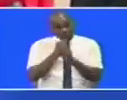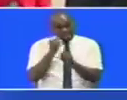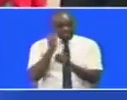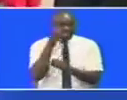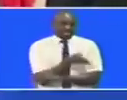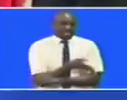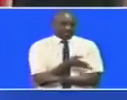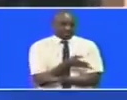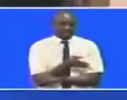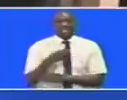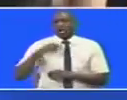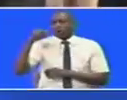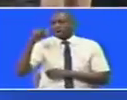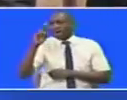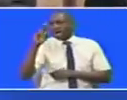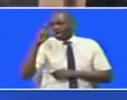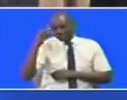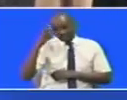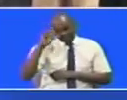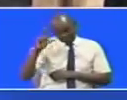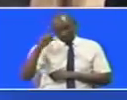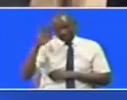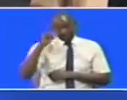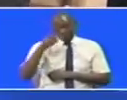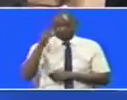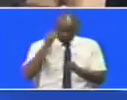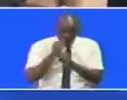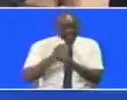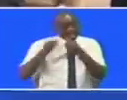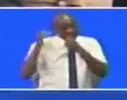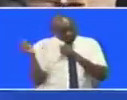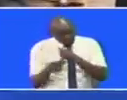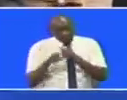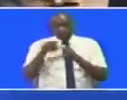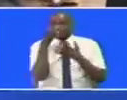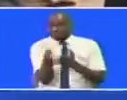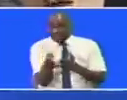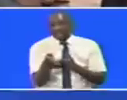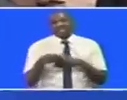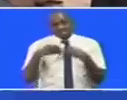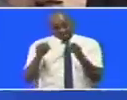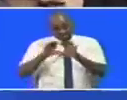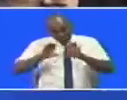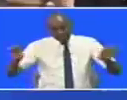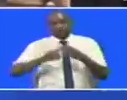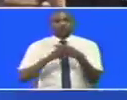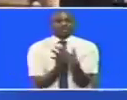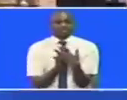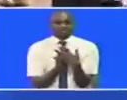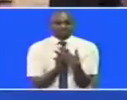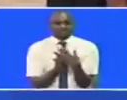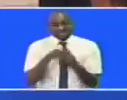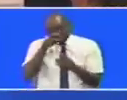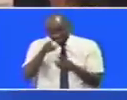Kenya. Gulf is expected to do the work in 8 months, paving the way for work on the pipeline to begin, with